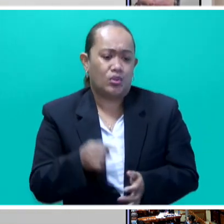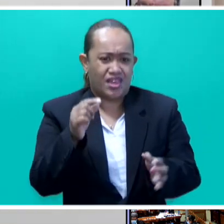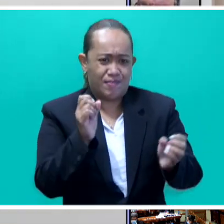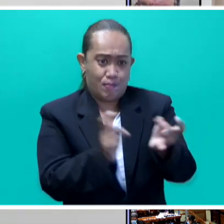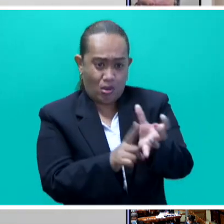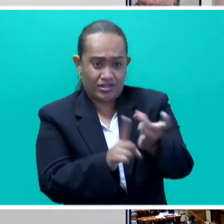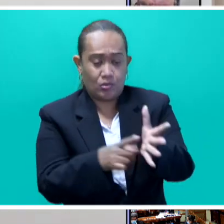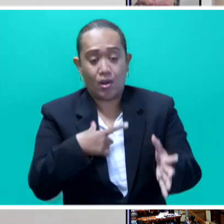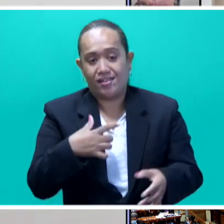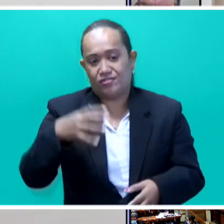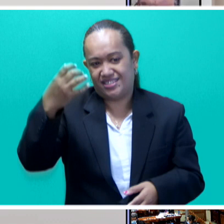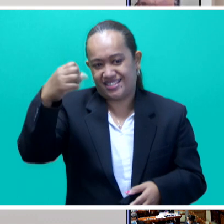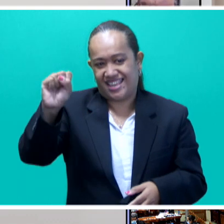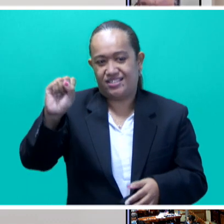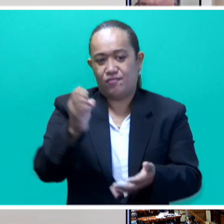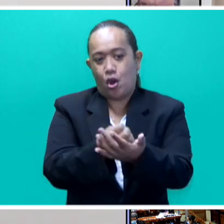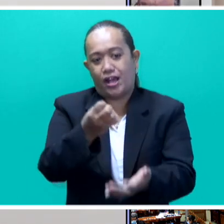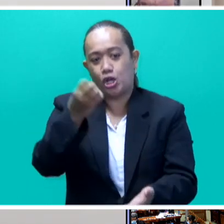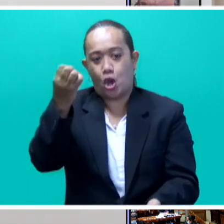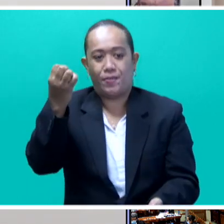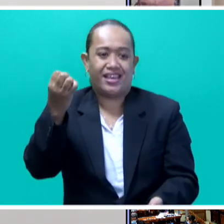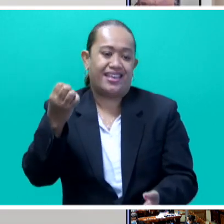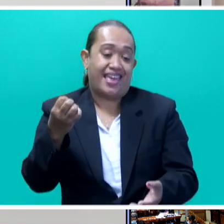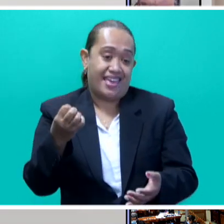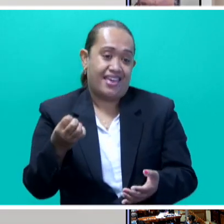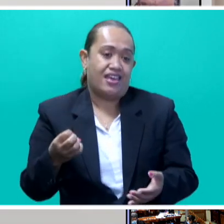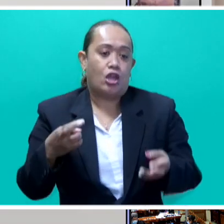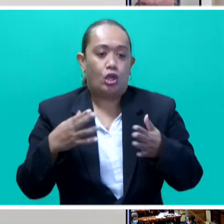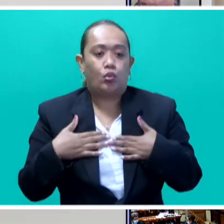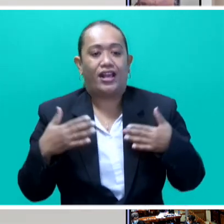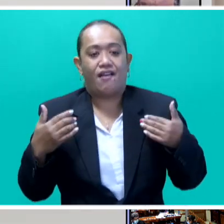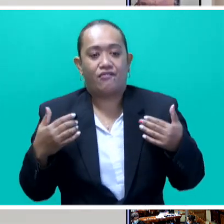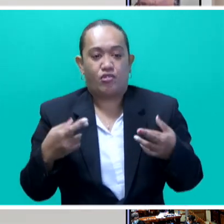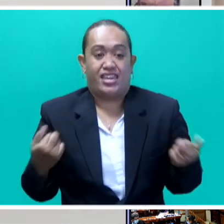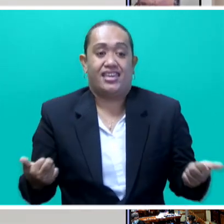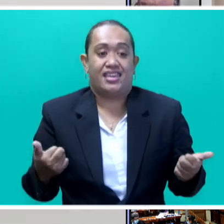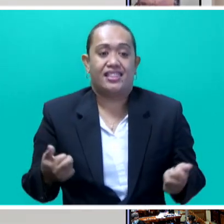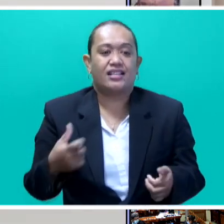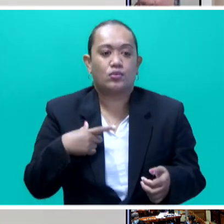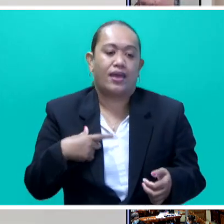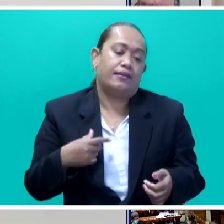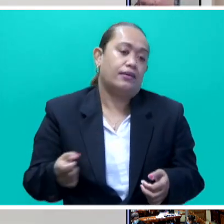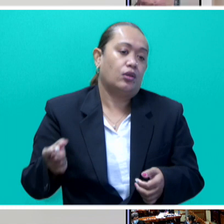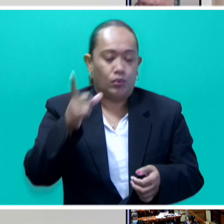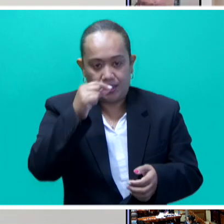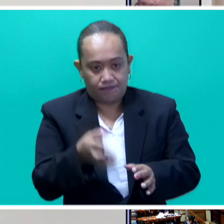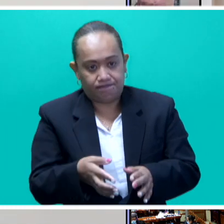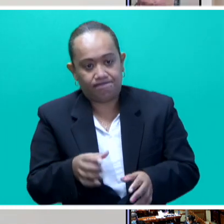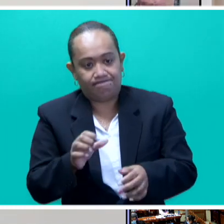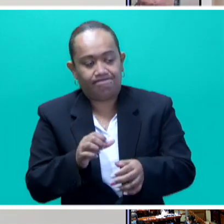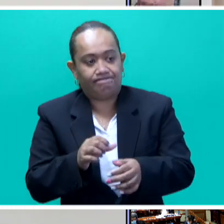the success of our economic recovery, and they are the bedrock of any economy. And recovery isn't really recovery until it's